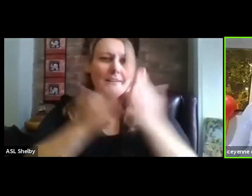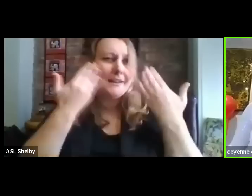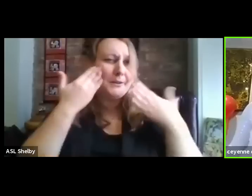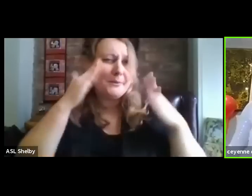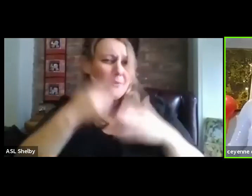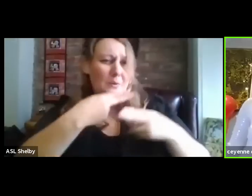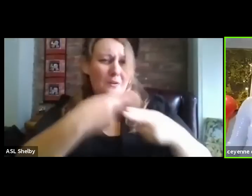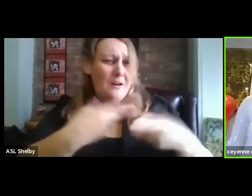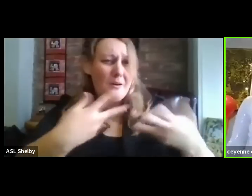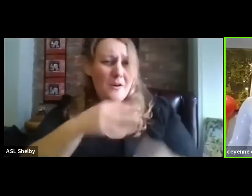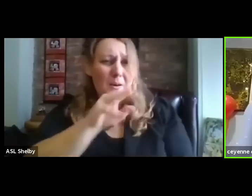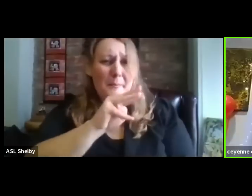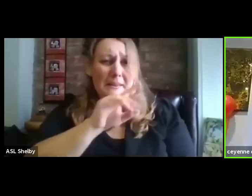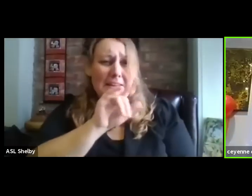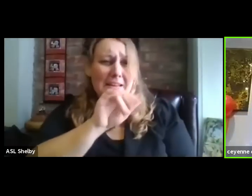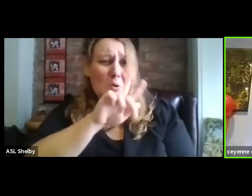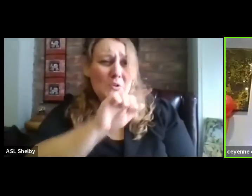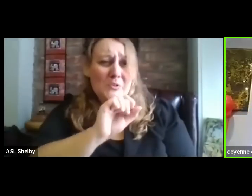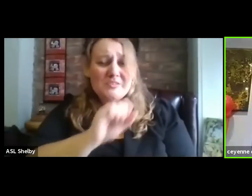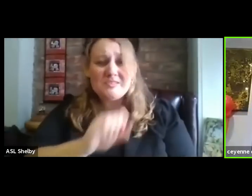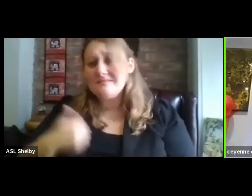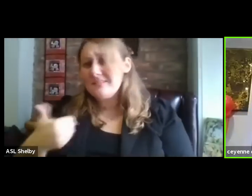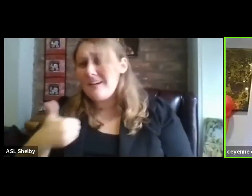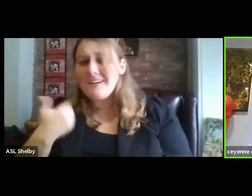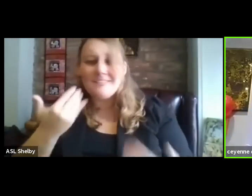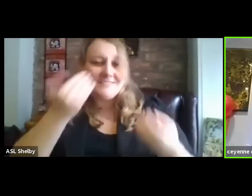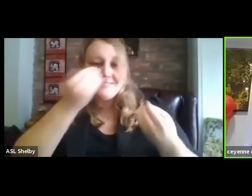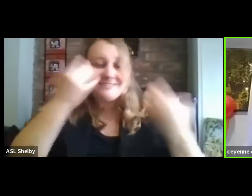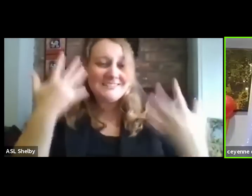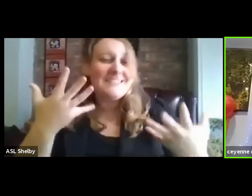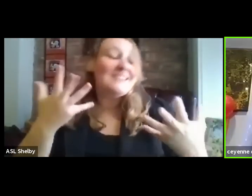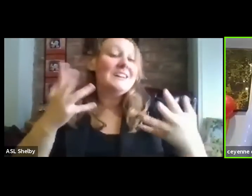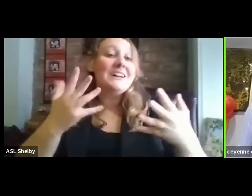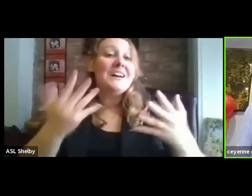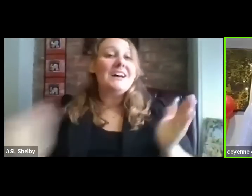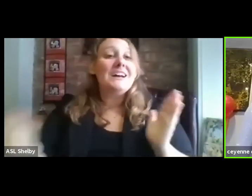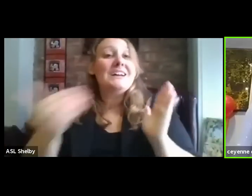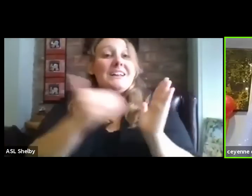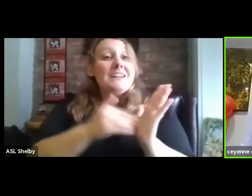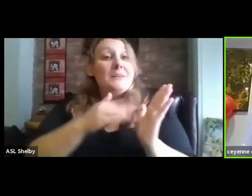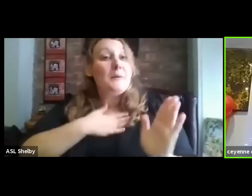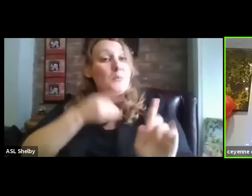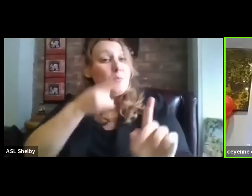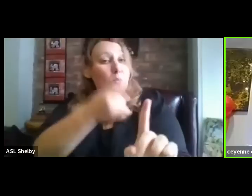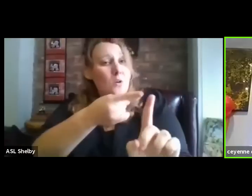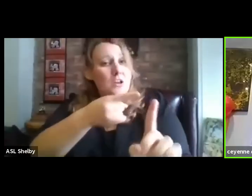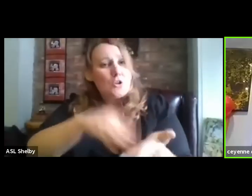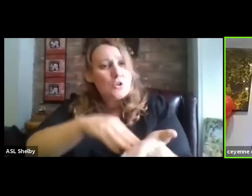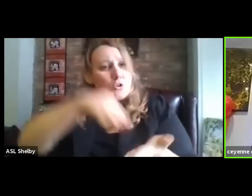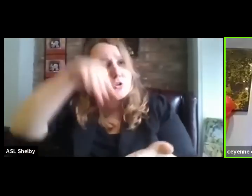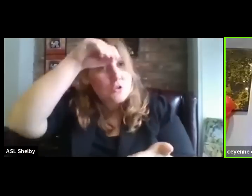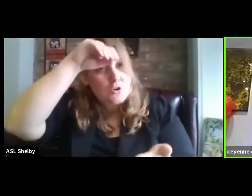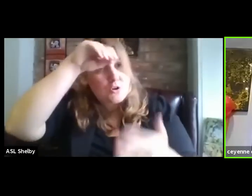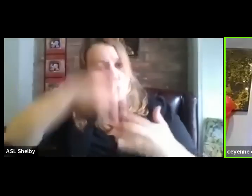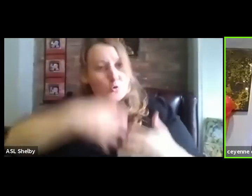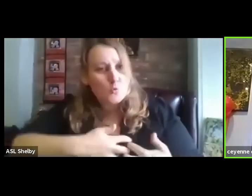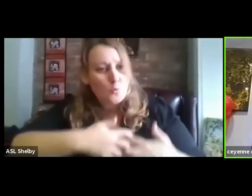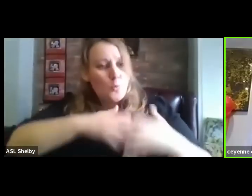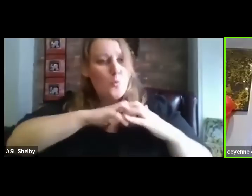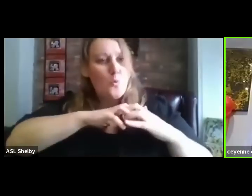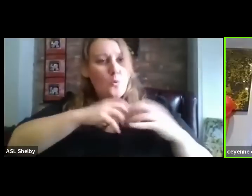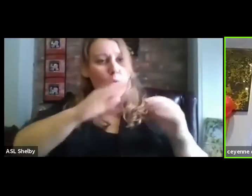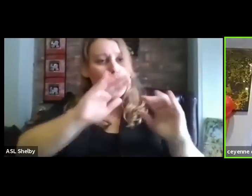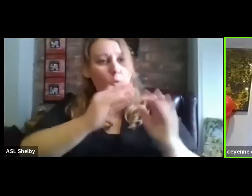I don't really give a fuck. Once again, learn how to organize well. If you're disrespecting